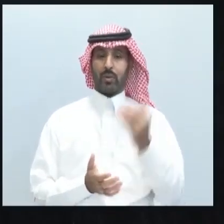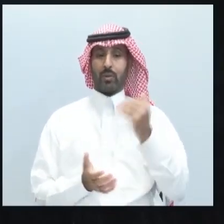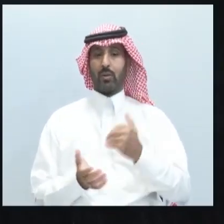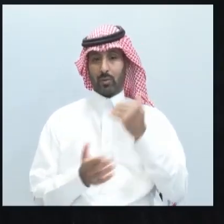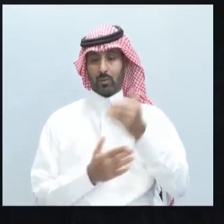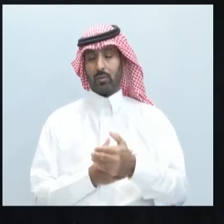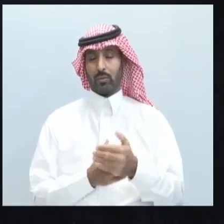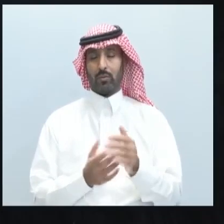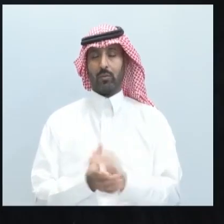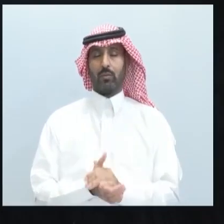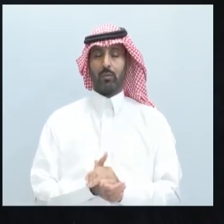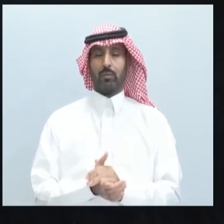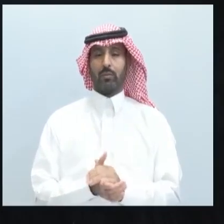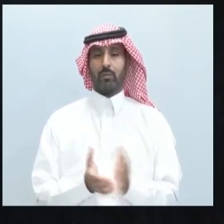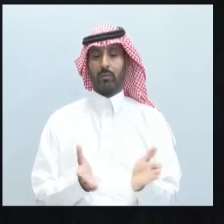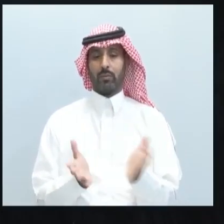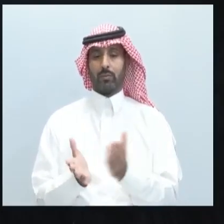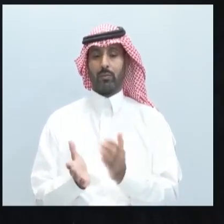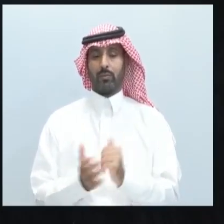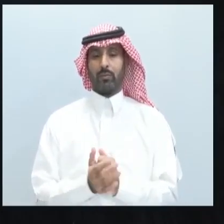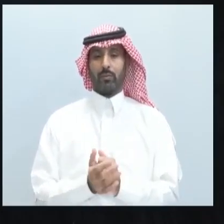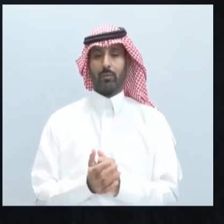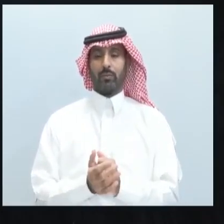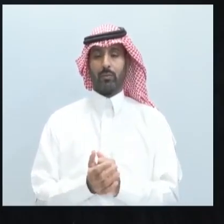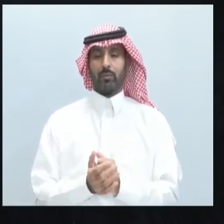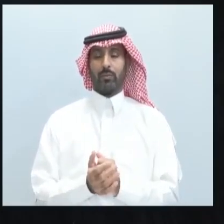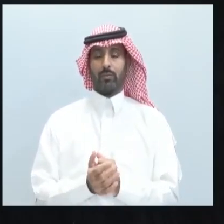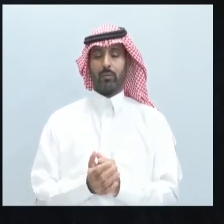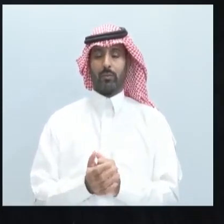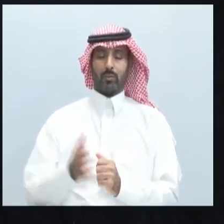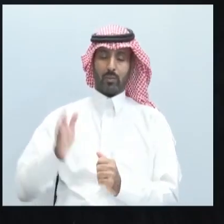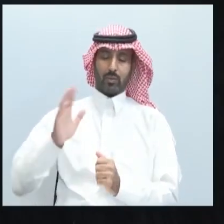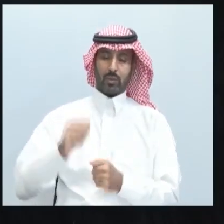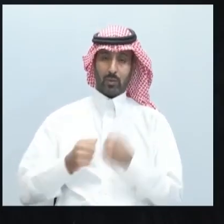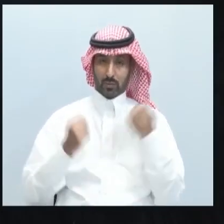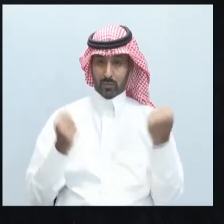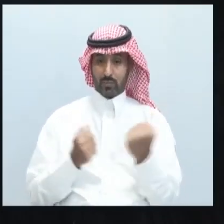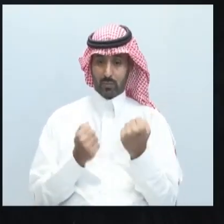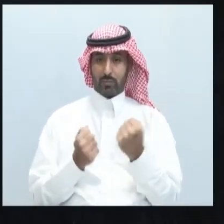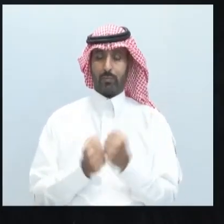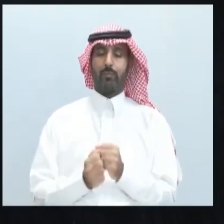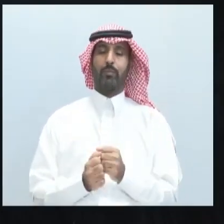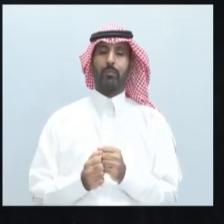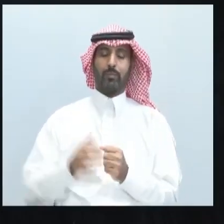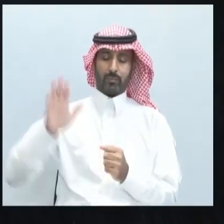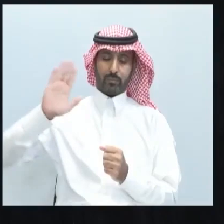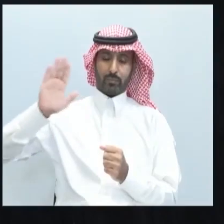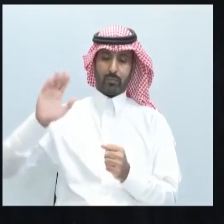next lesson, inshallah, with another part. So until then, just practice and be ready.